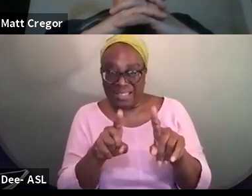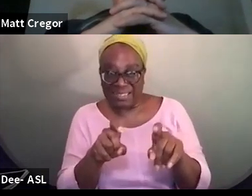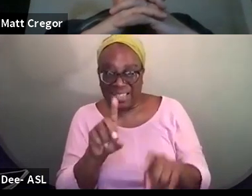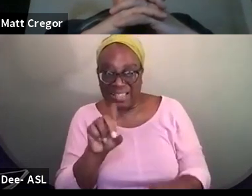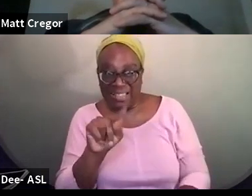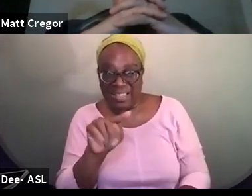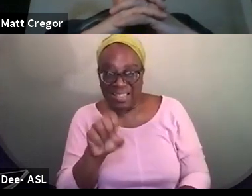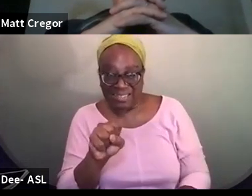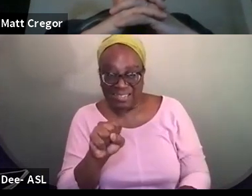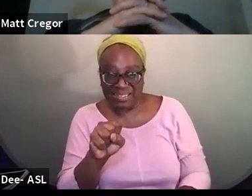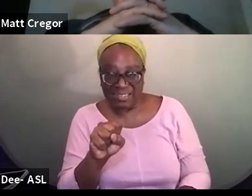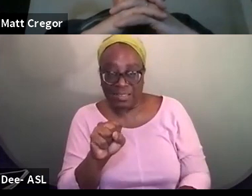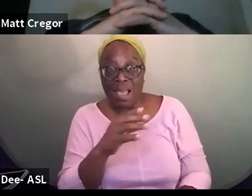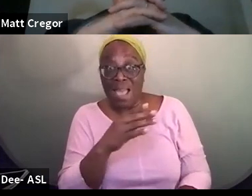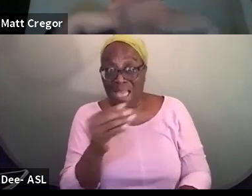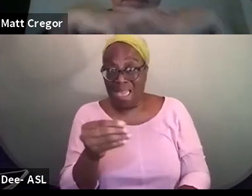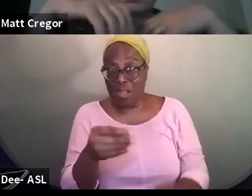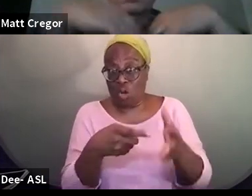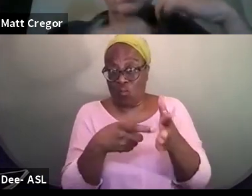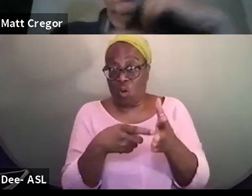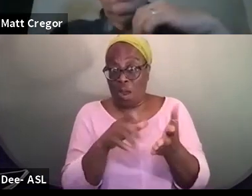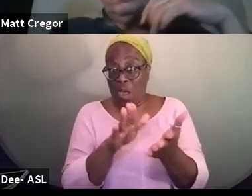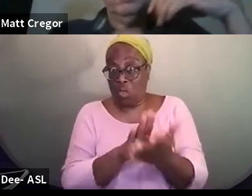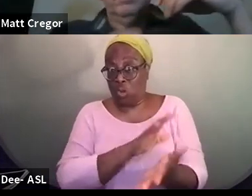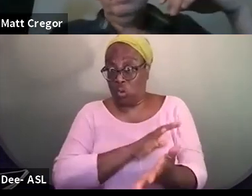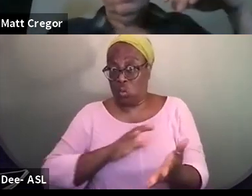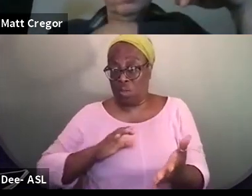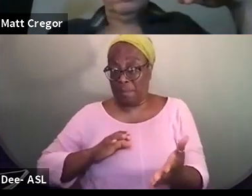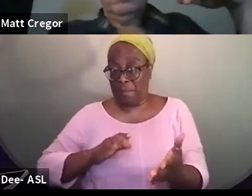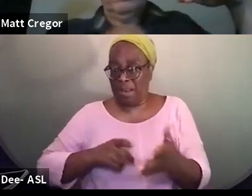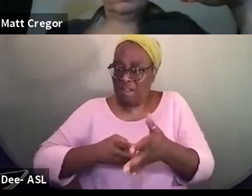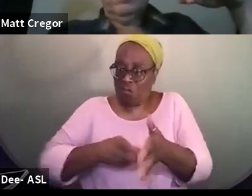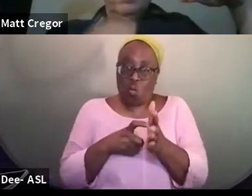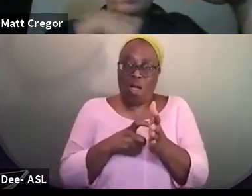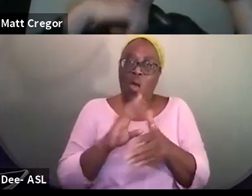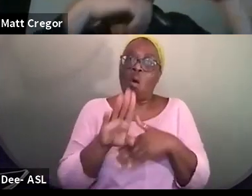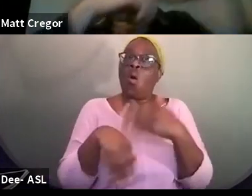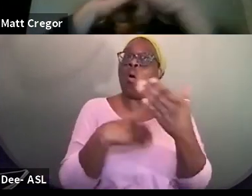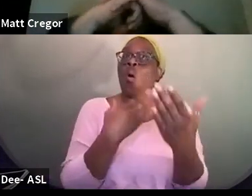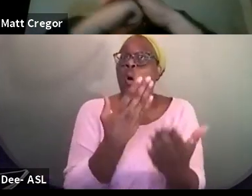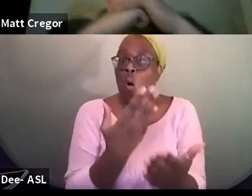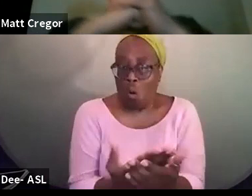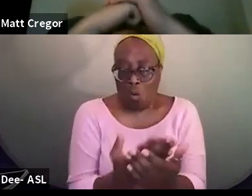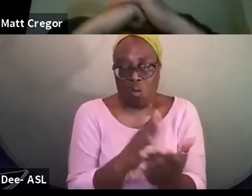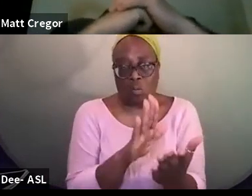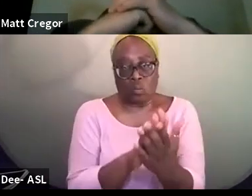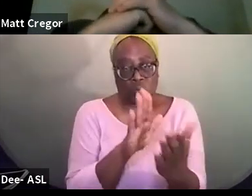that the school committee mandate that all schools participate in the MAP test